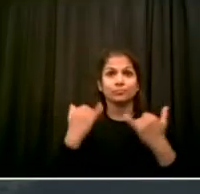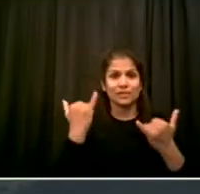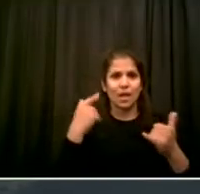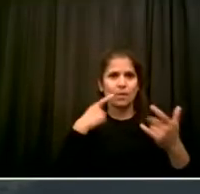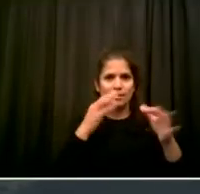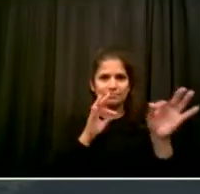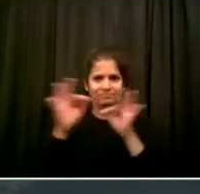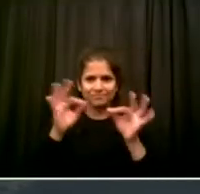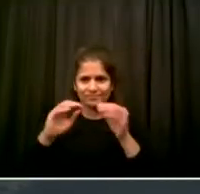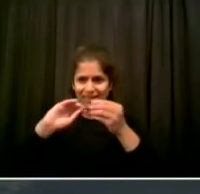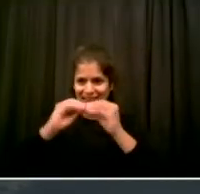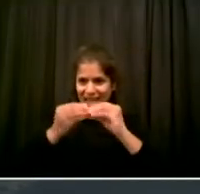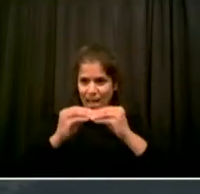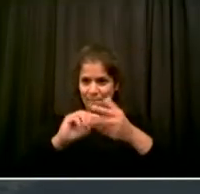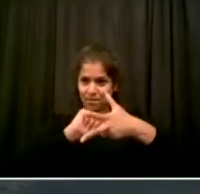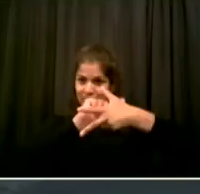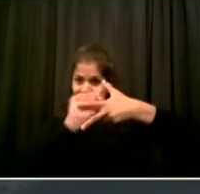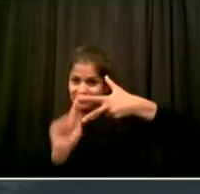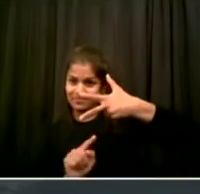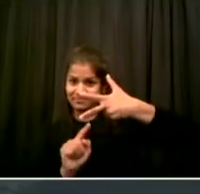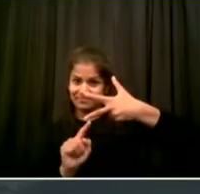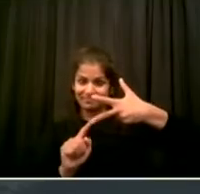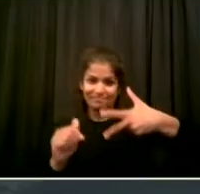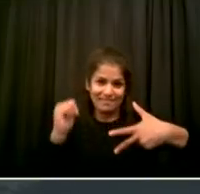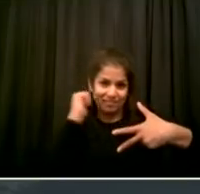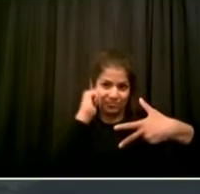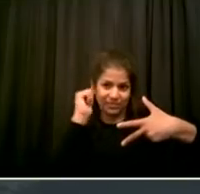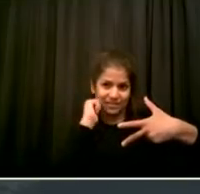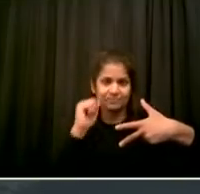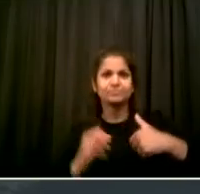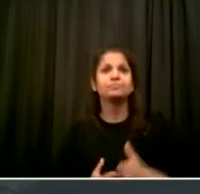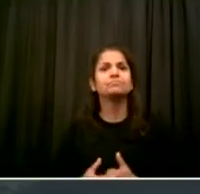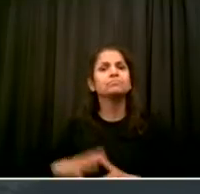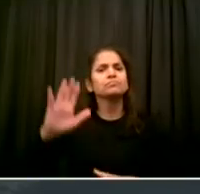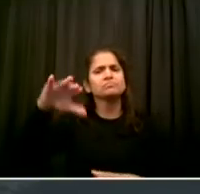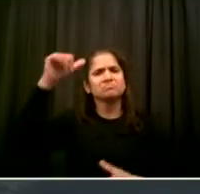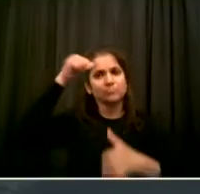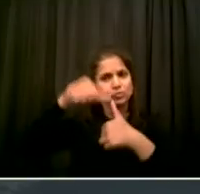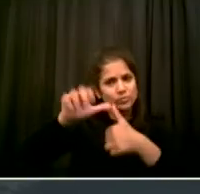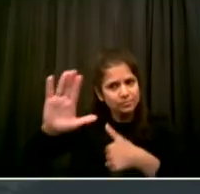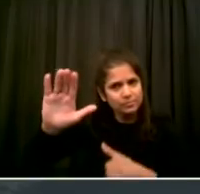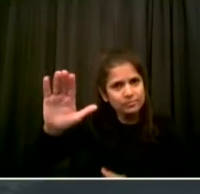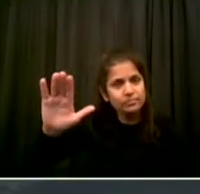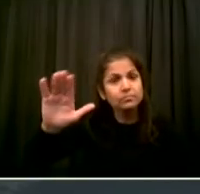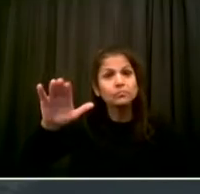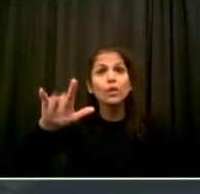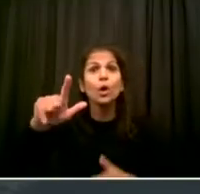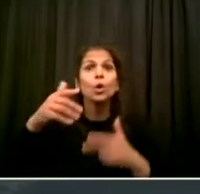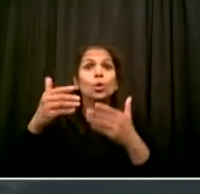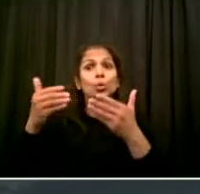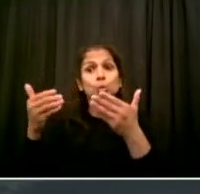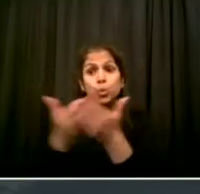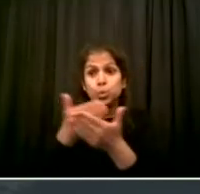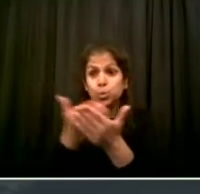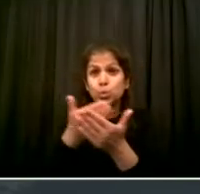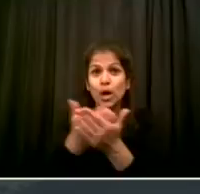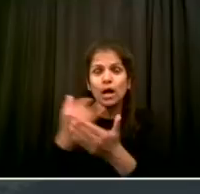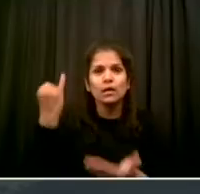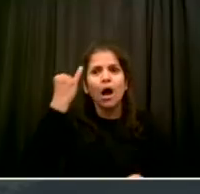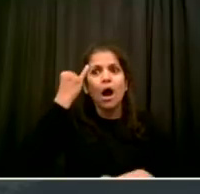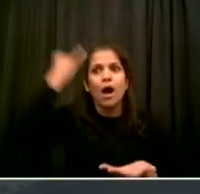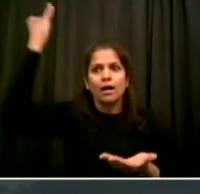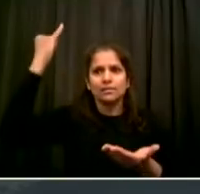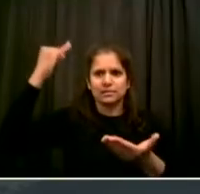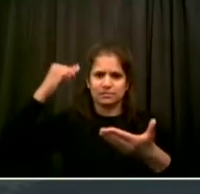to the structure we're using now. And this, again, is an example of the success that has been achieved in this